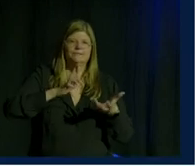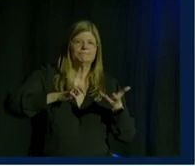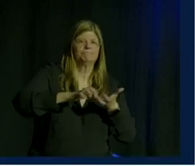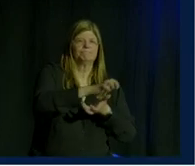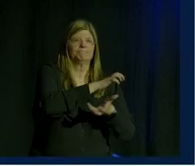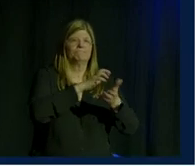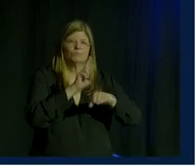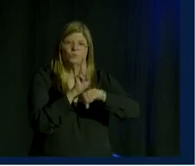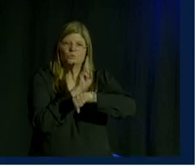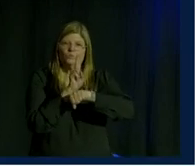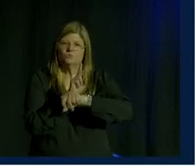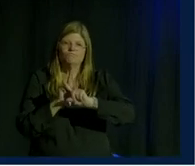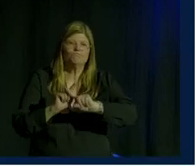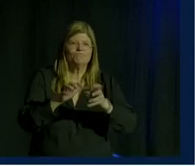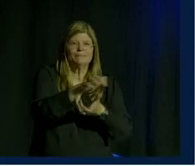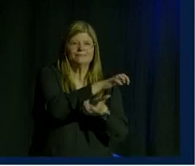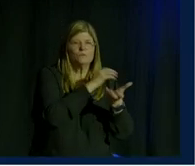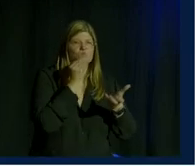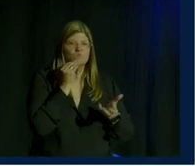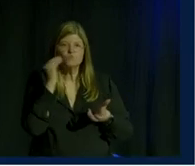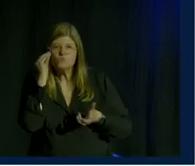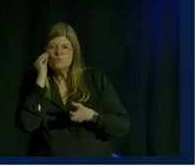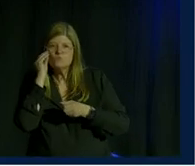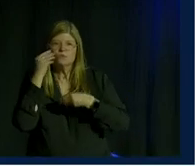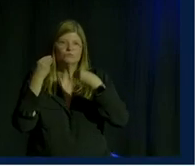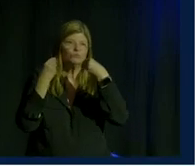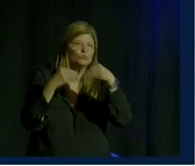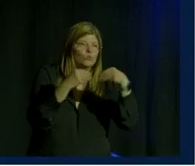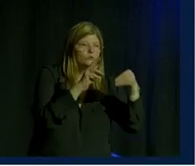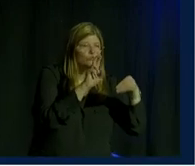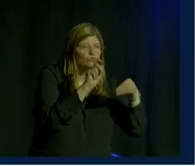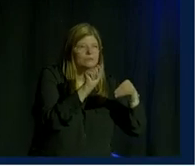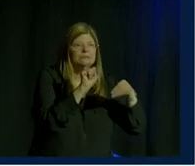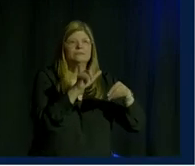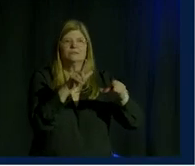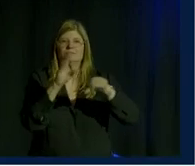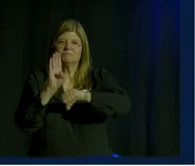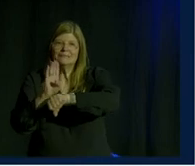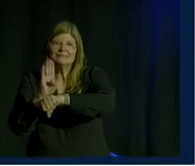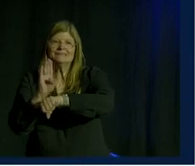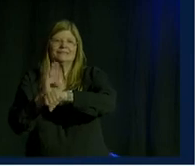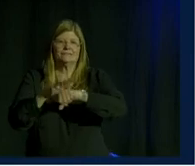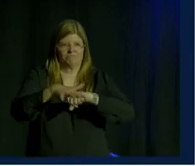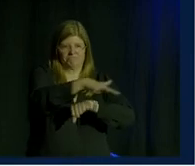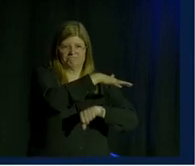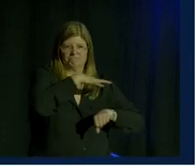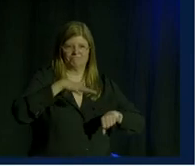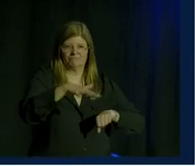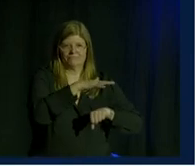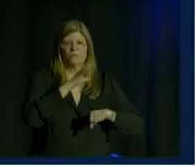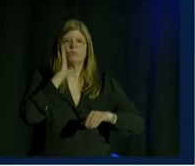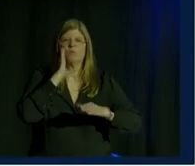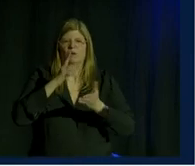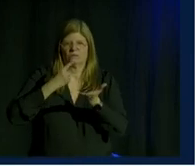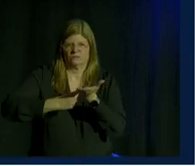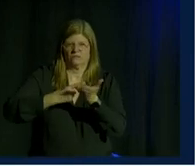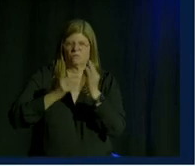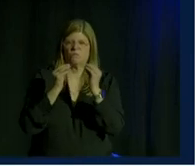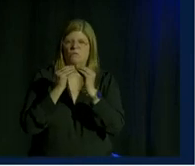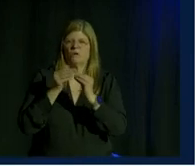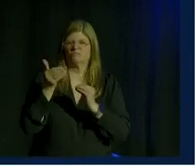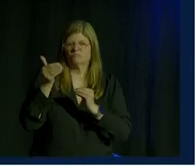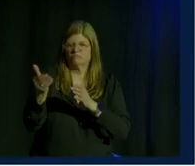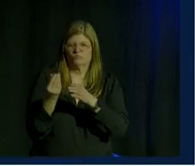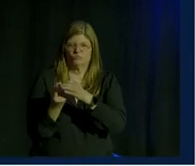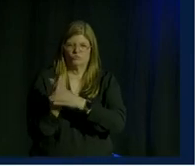neighborhood serving retail. This RFP will also be released in the spring. Finally, This year, we have a unique faith-based